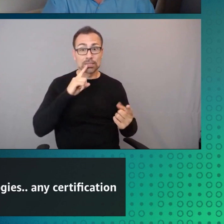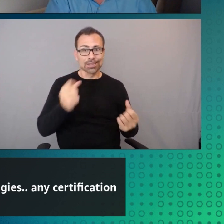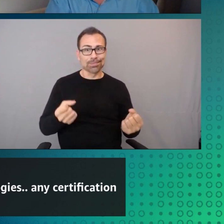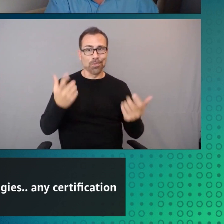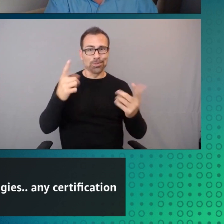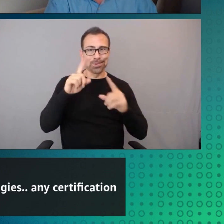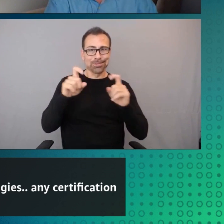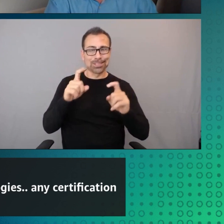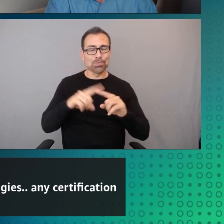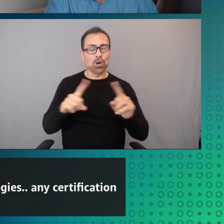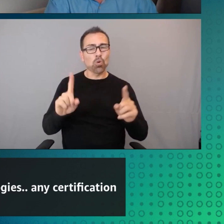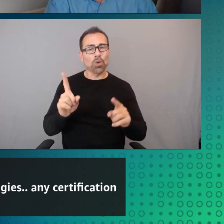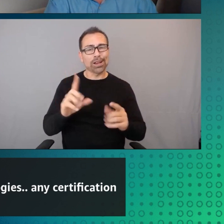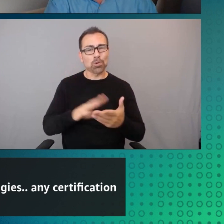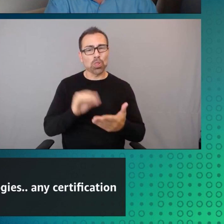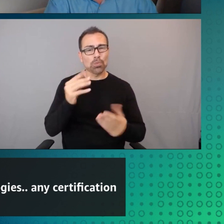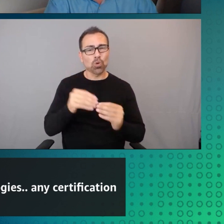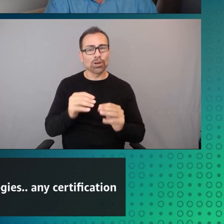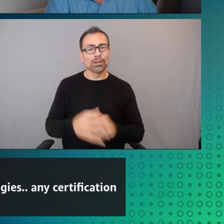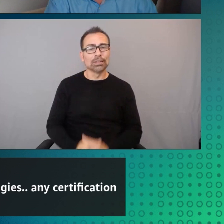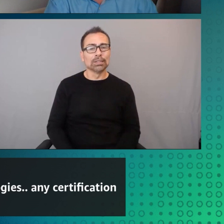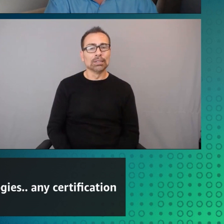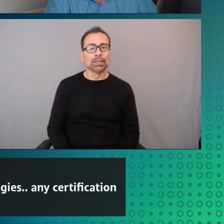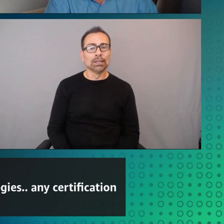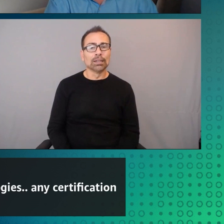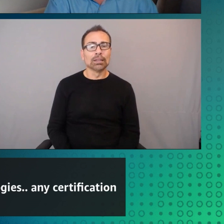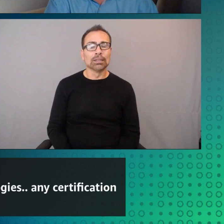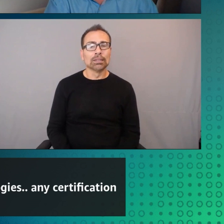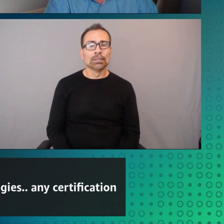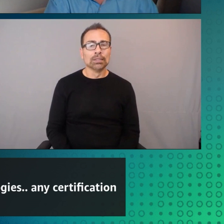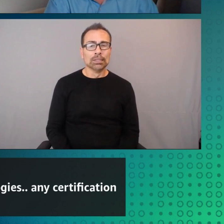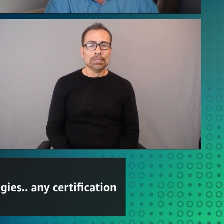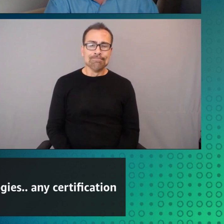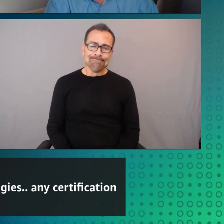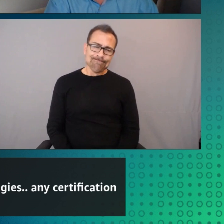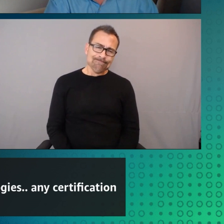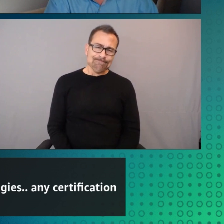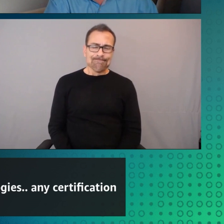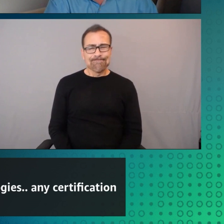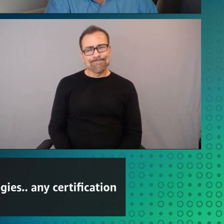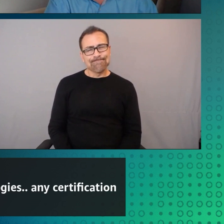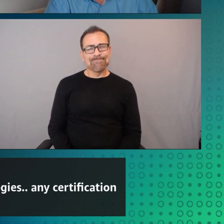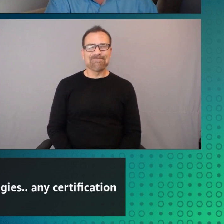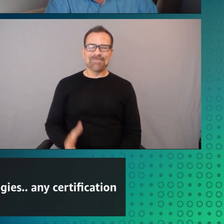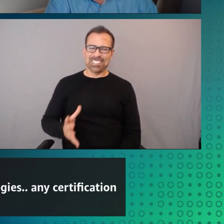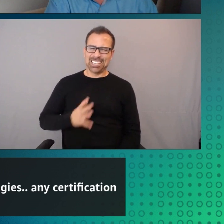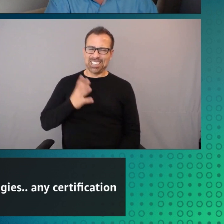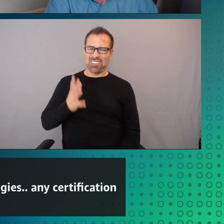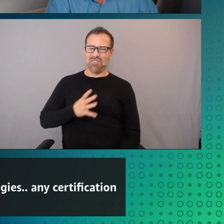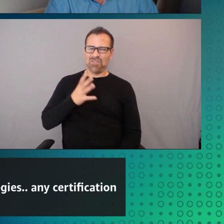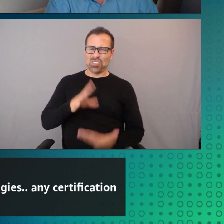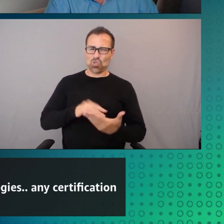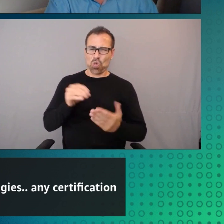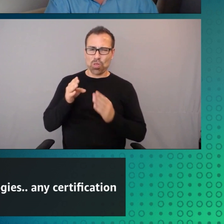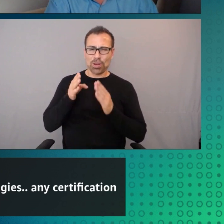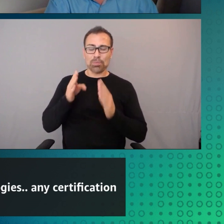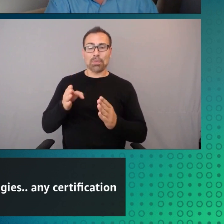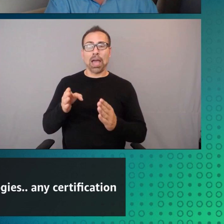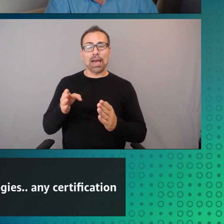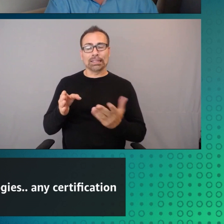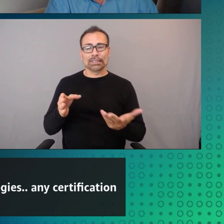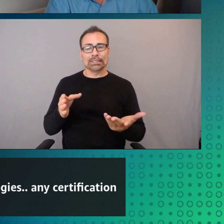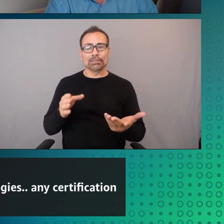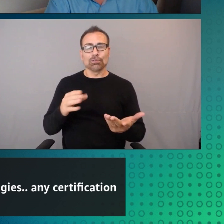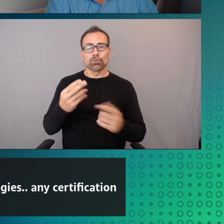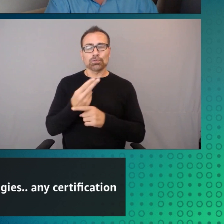here. So I don't think there's an official learning path here for utilizing SIF, but